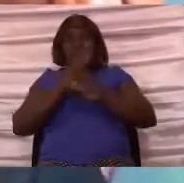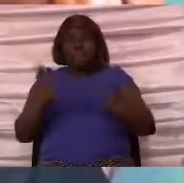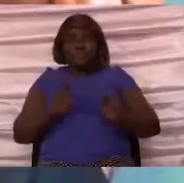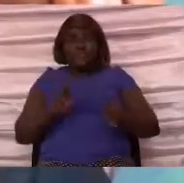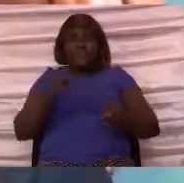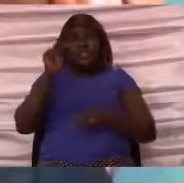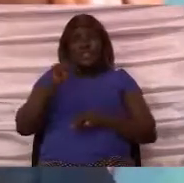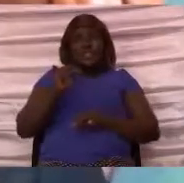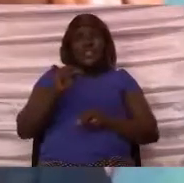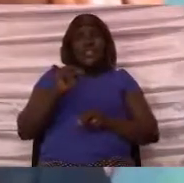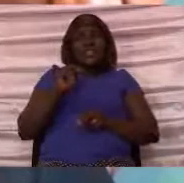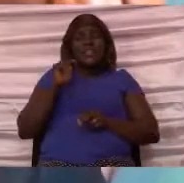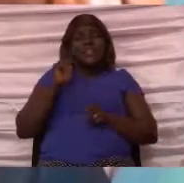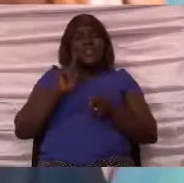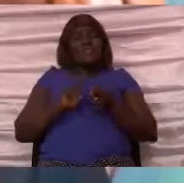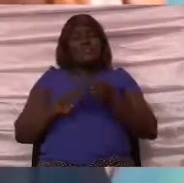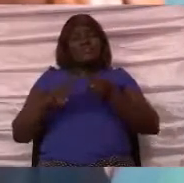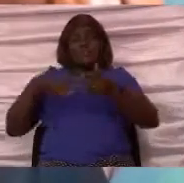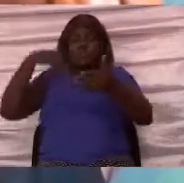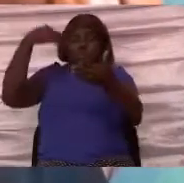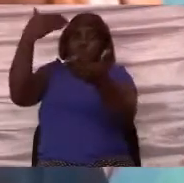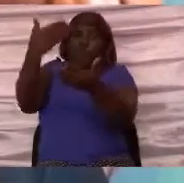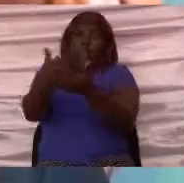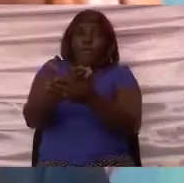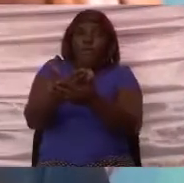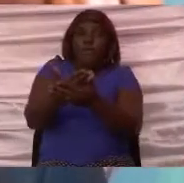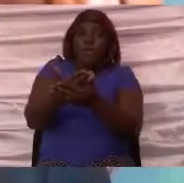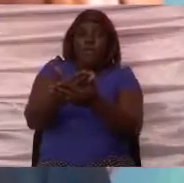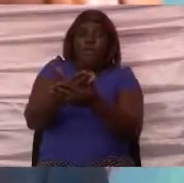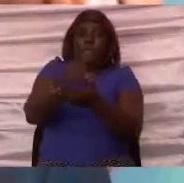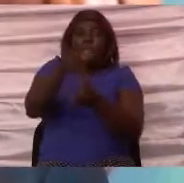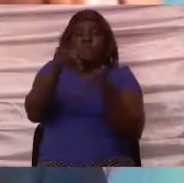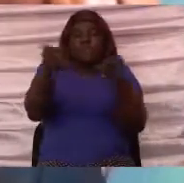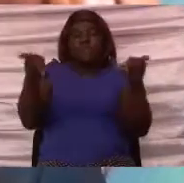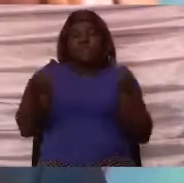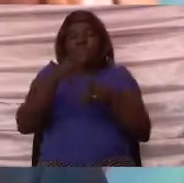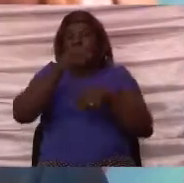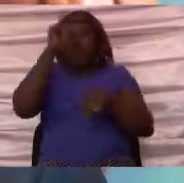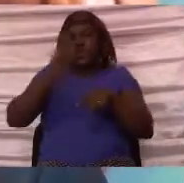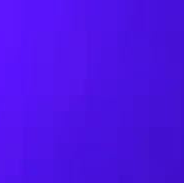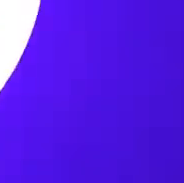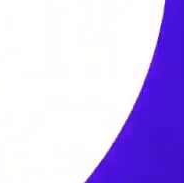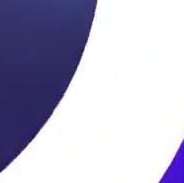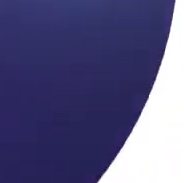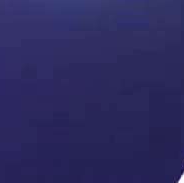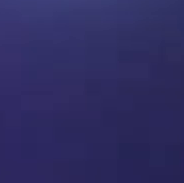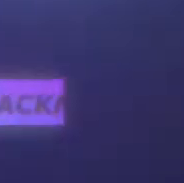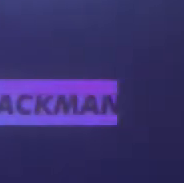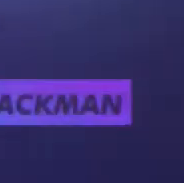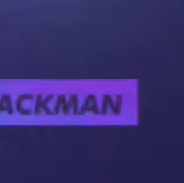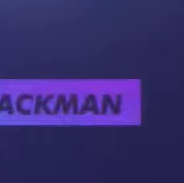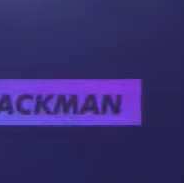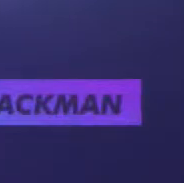needed in order to reach your destination. You can be successful. Thank you.